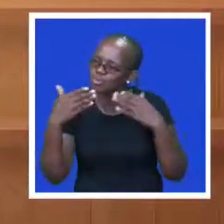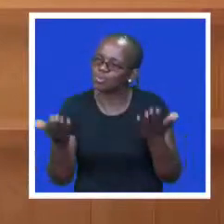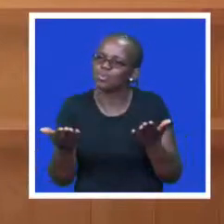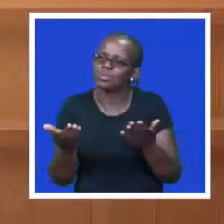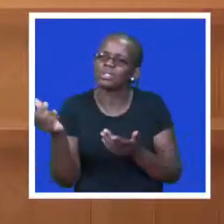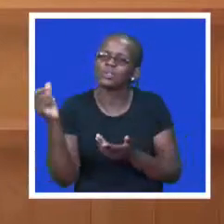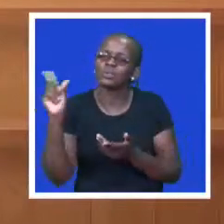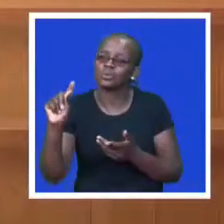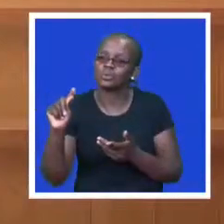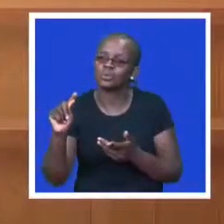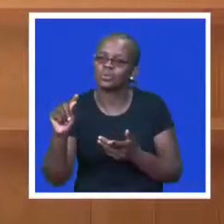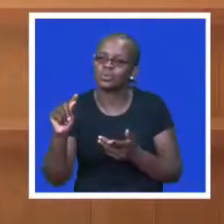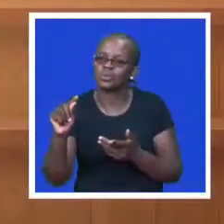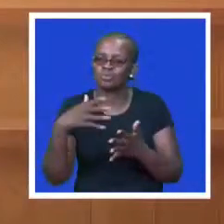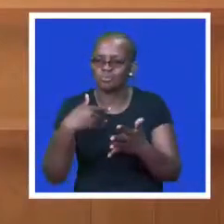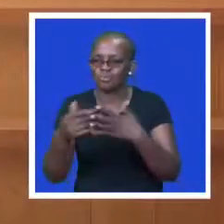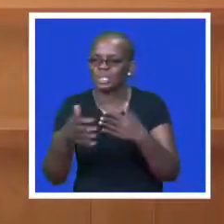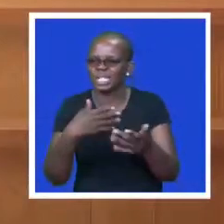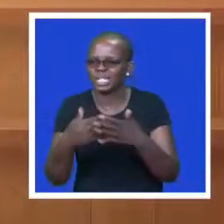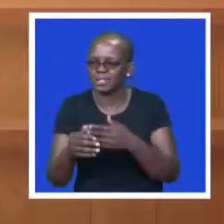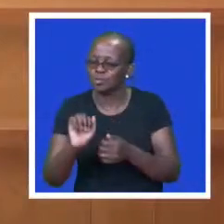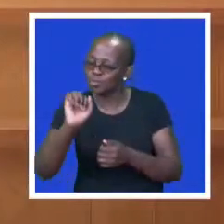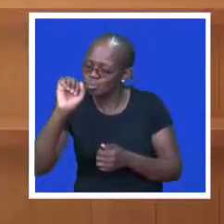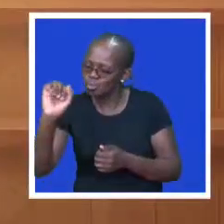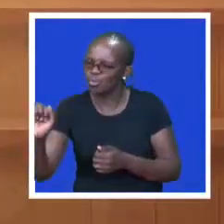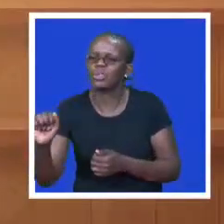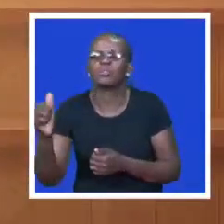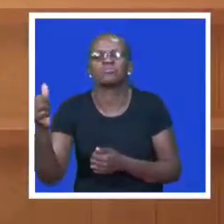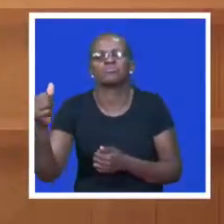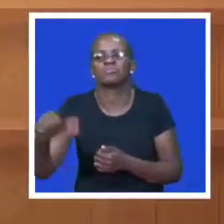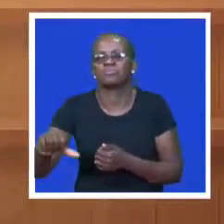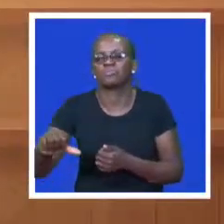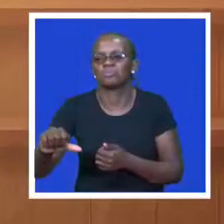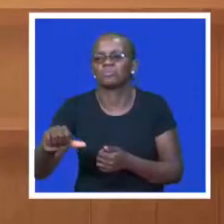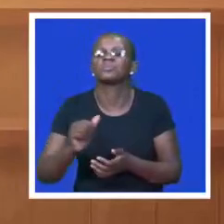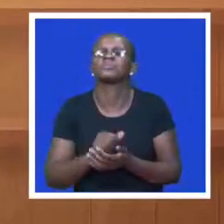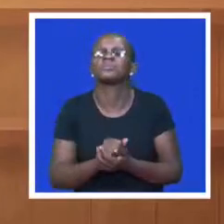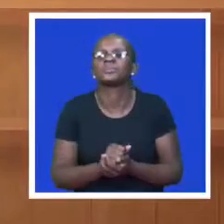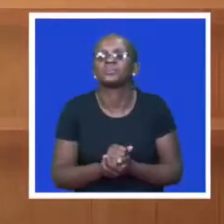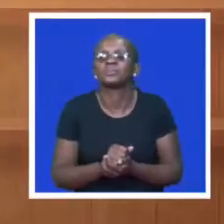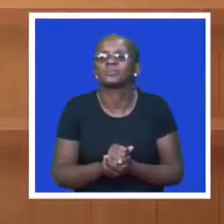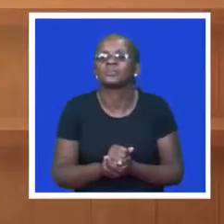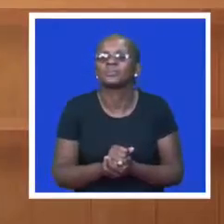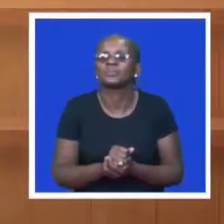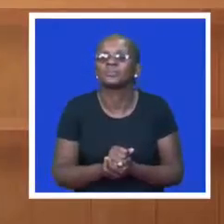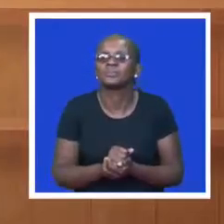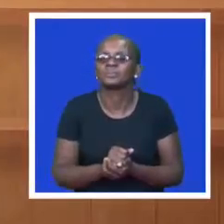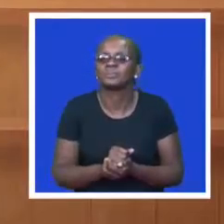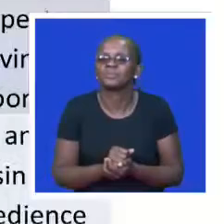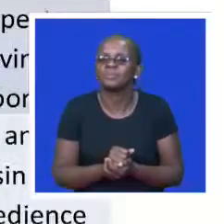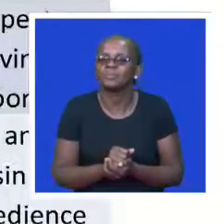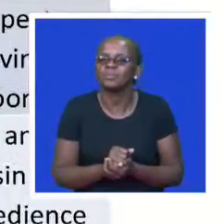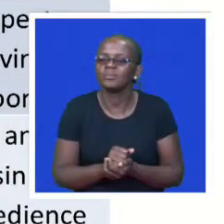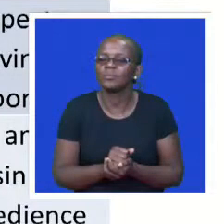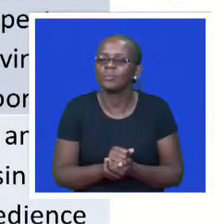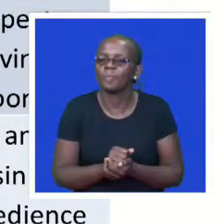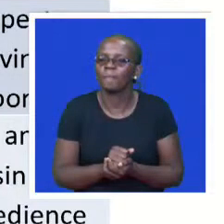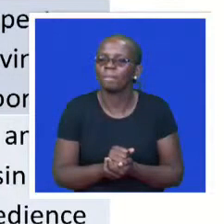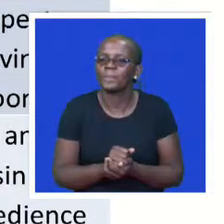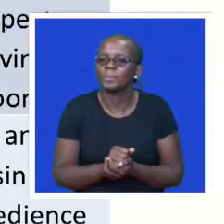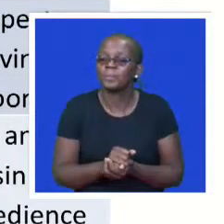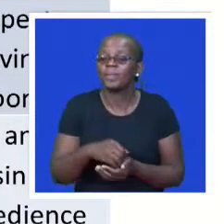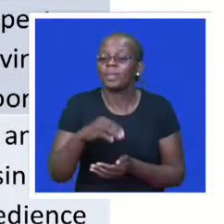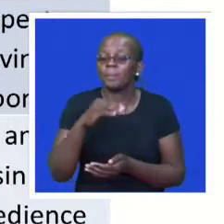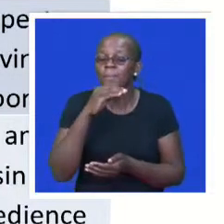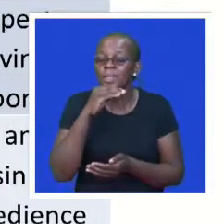that is a sin. You see it, Yelen? So that is what the verse say in our RSV. So that means that if you wake